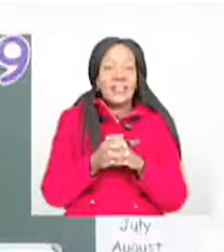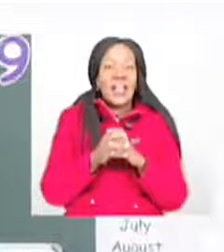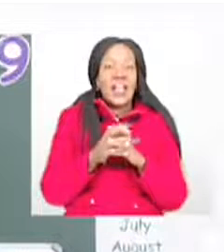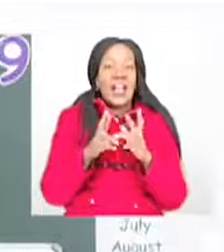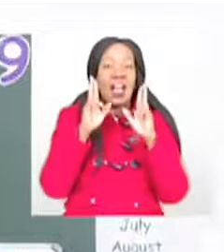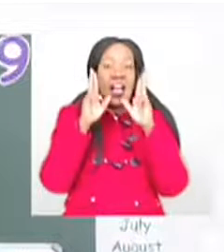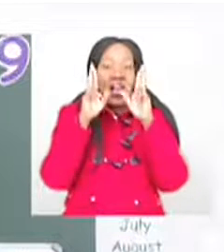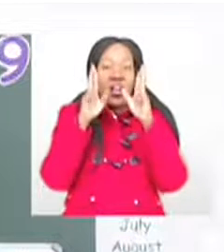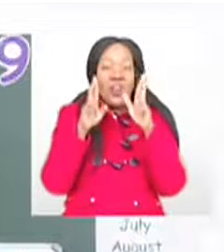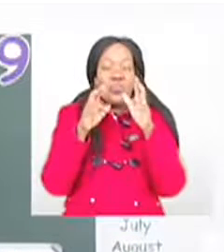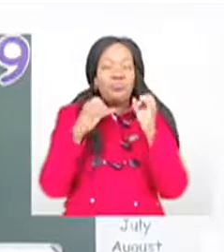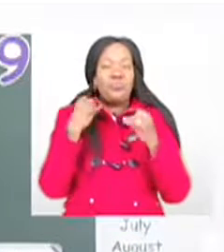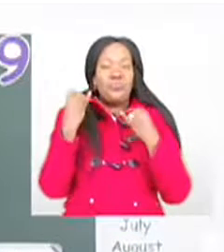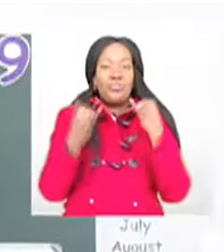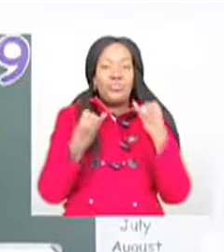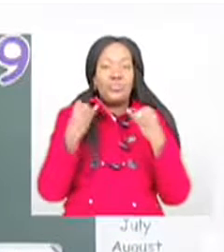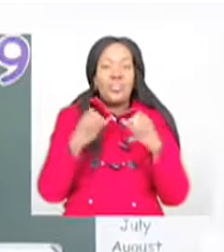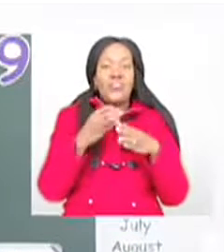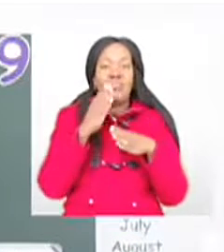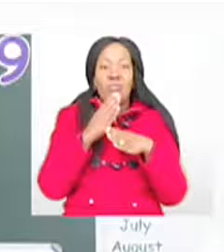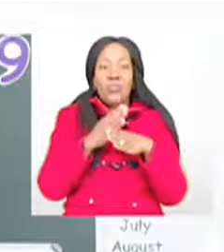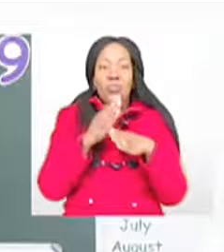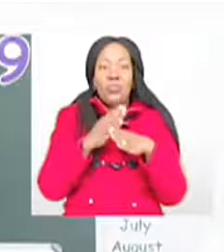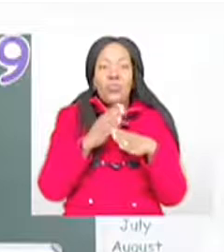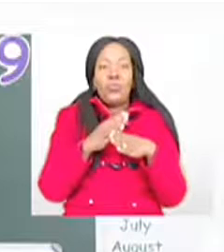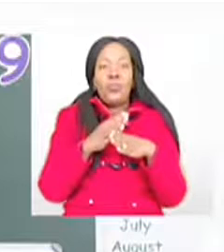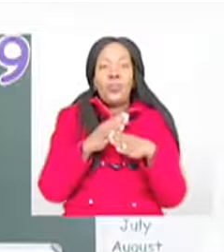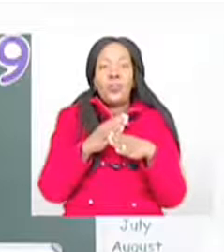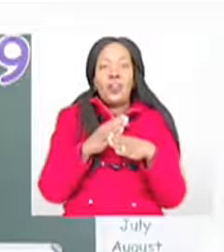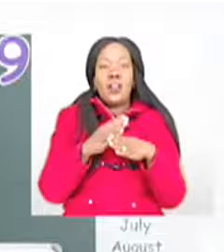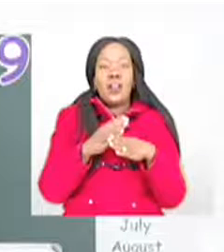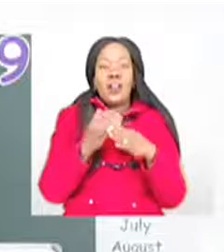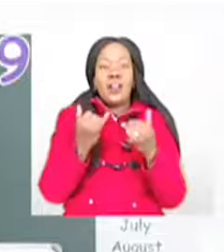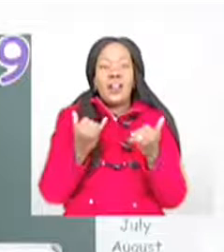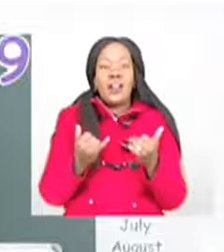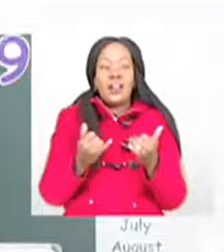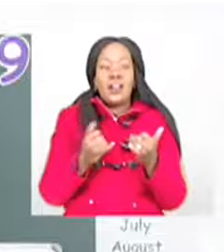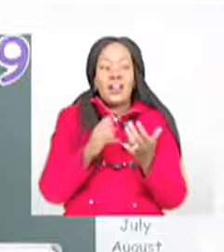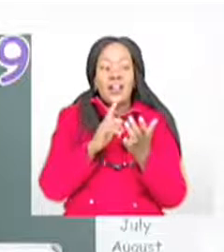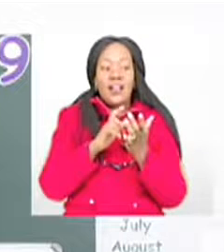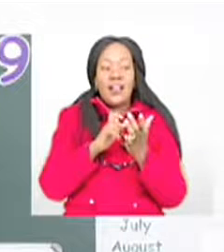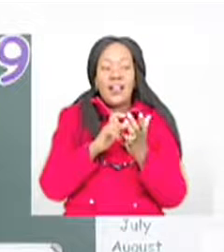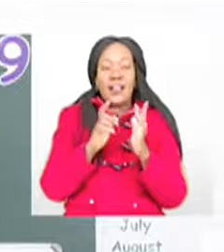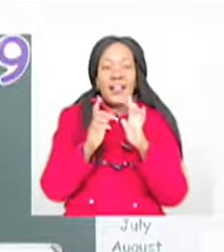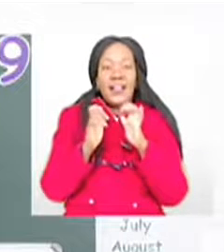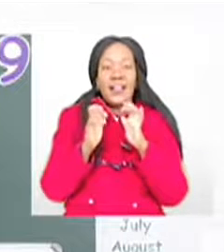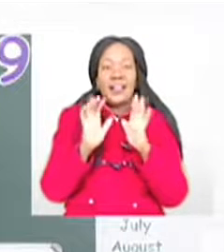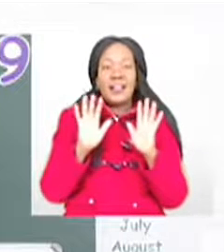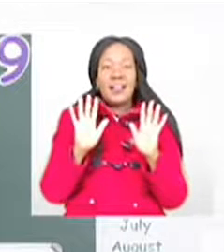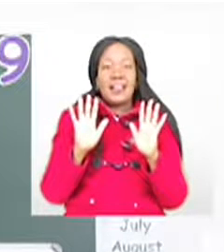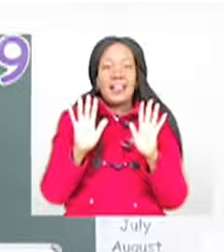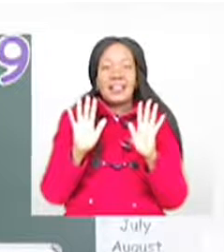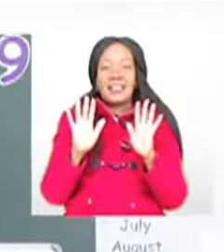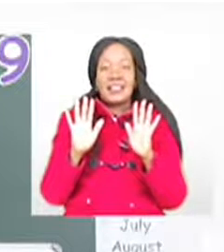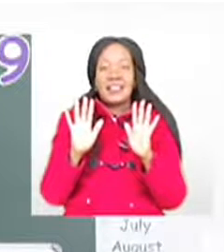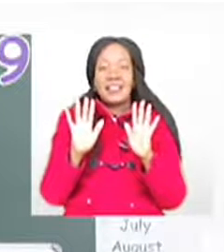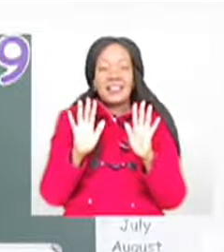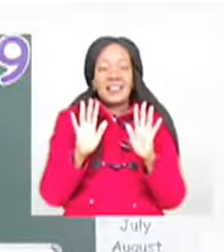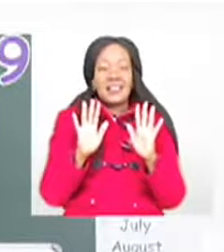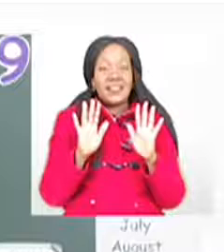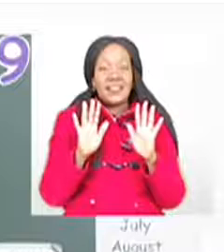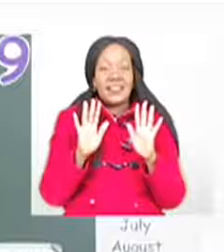I hope you have enjoyed the lesson. Now let's sanitize our hands.